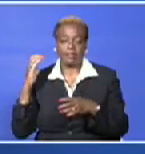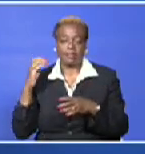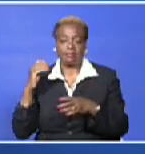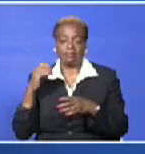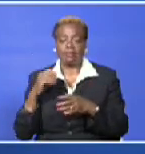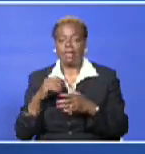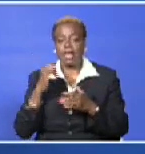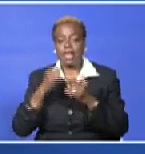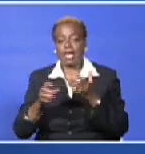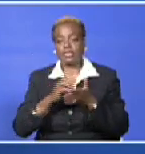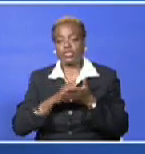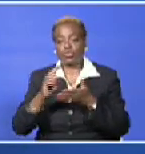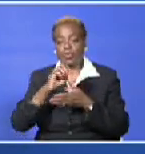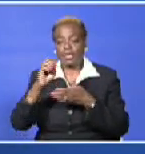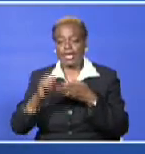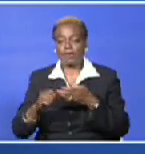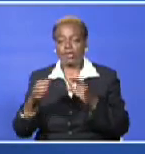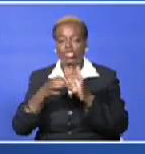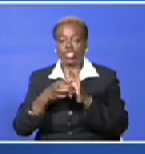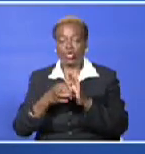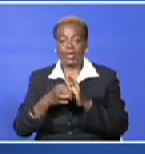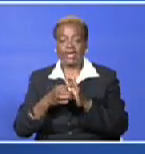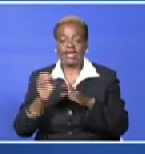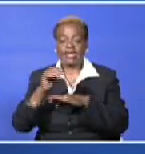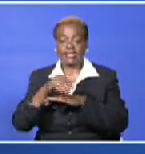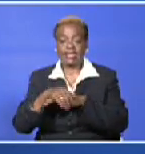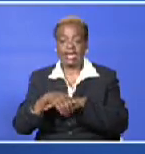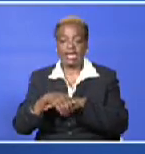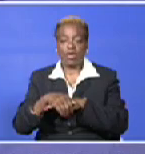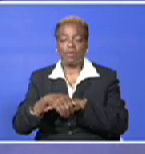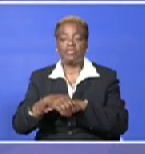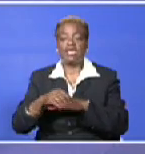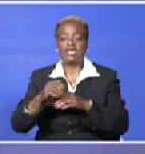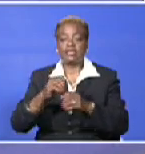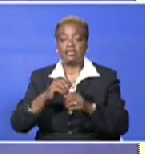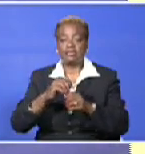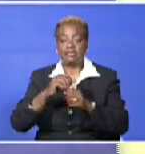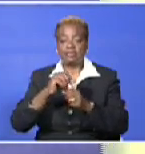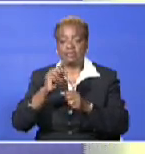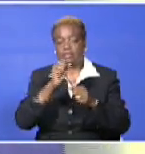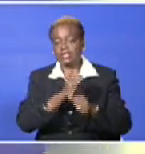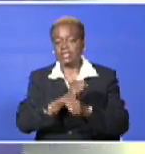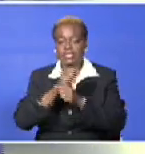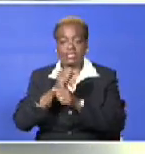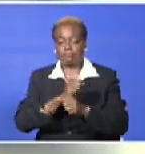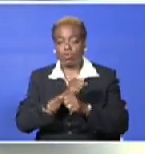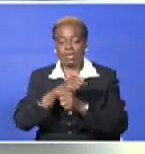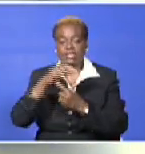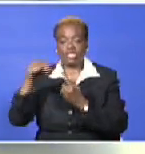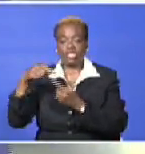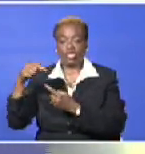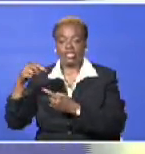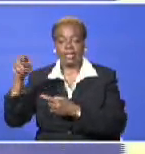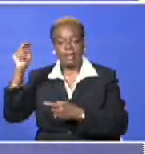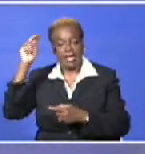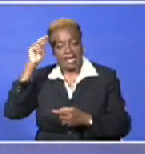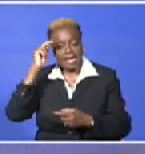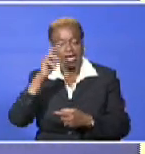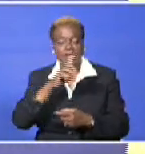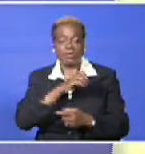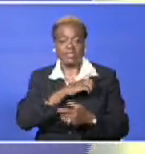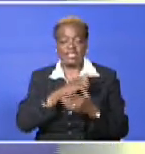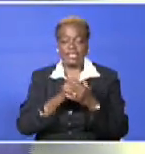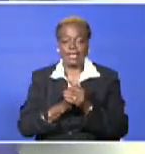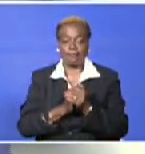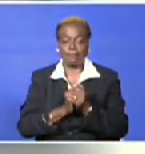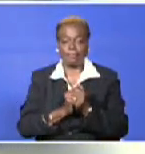for the Bahamas. We're joined tonight by Sports Tourism Development Coordinator Nato Dean. Now, Nato, I wasn't in town, but I heard rave reviews about the event.